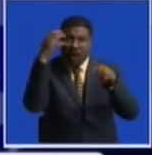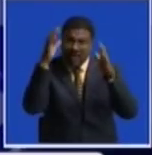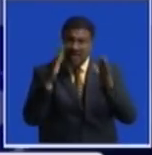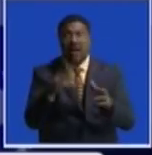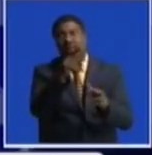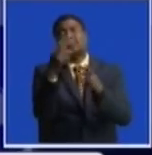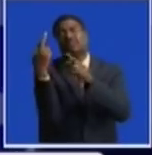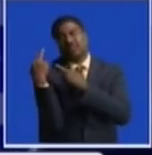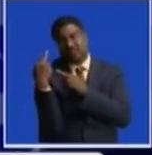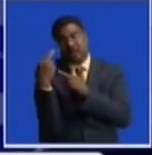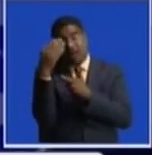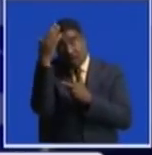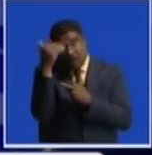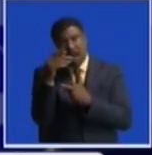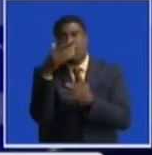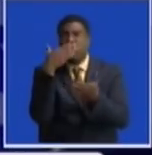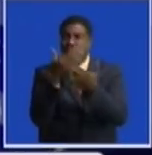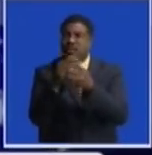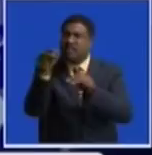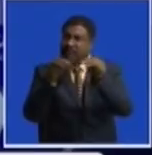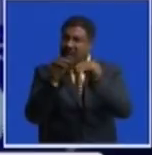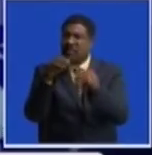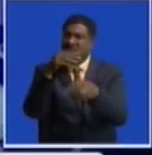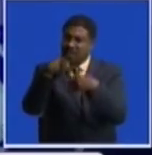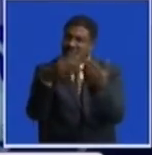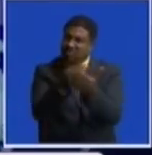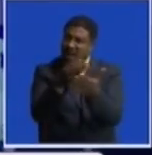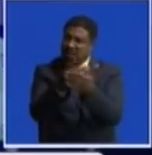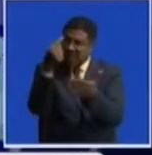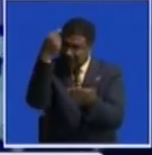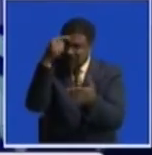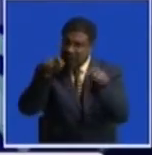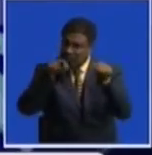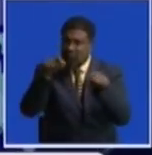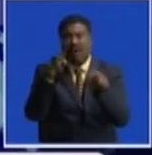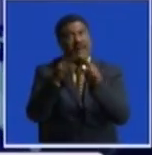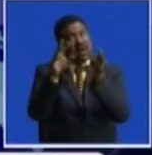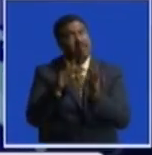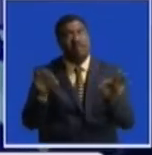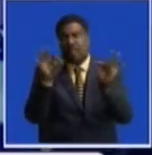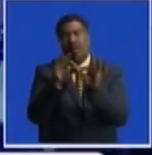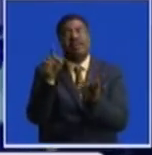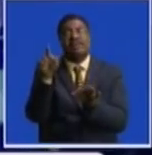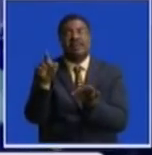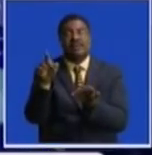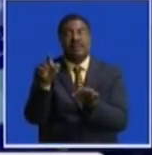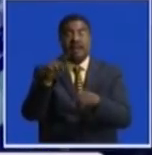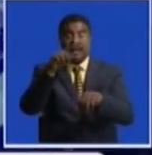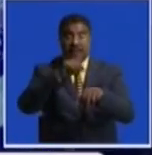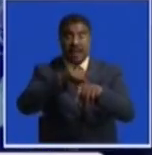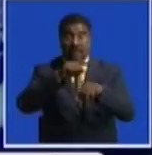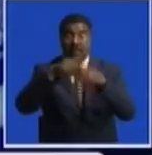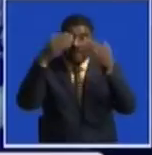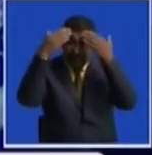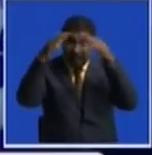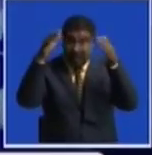of ensuring that there is prudence in the management and utilization of public resources. He said this during the official opening of a